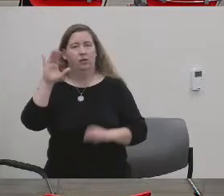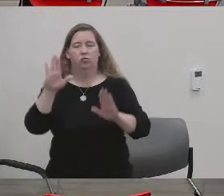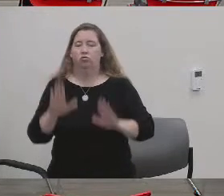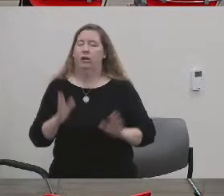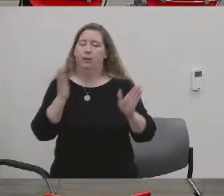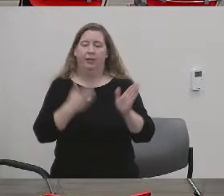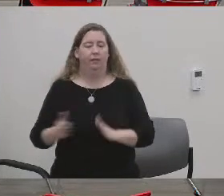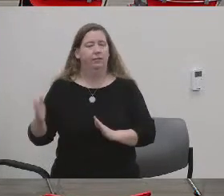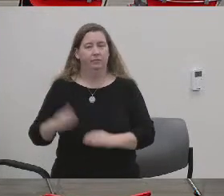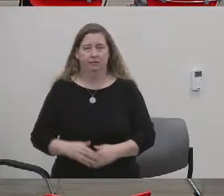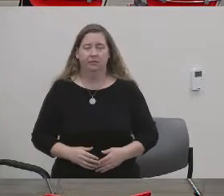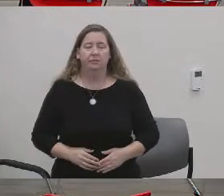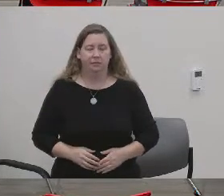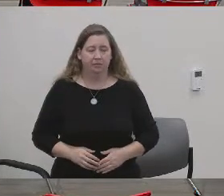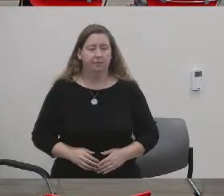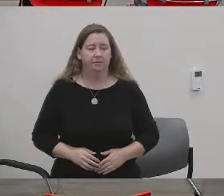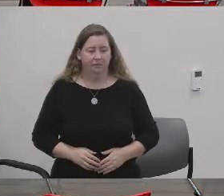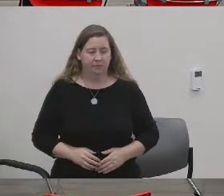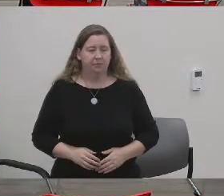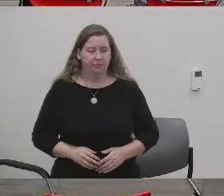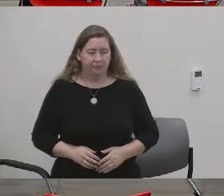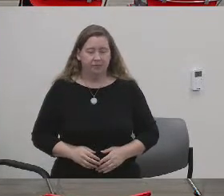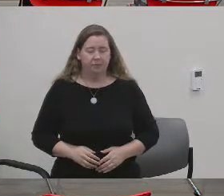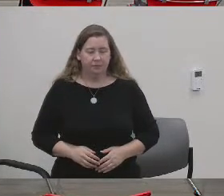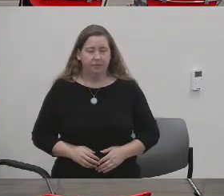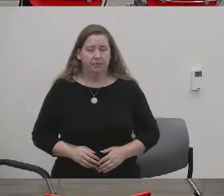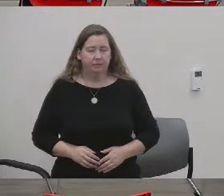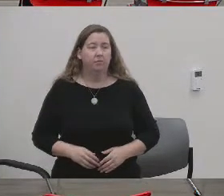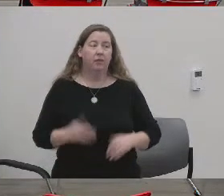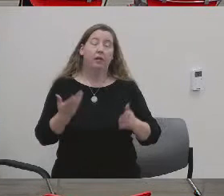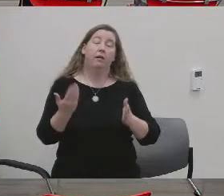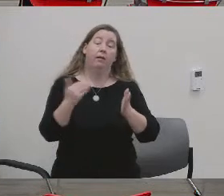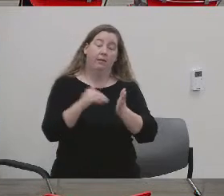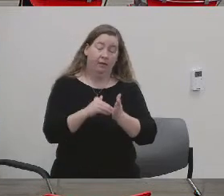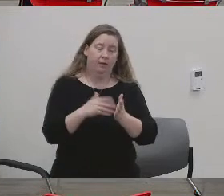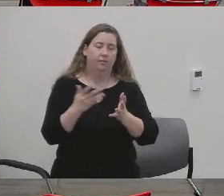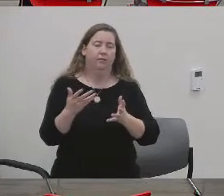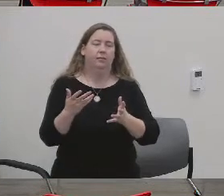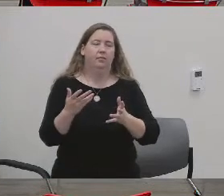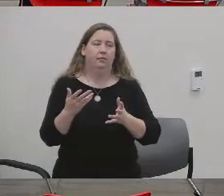Yeah. And again, just to reiterate, this is a